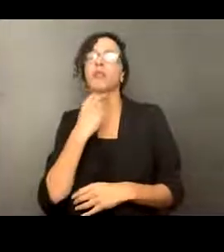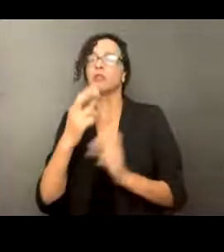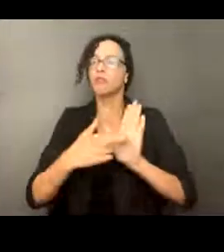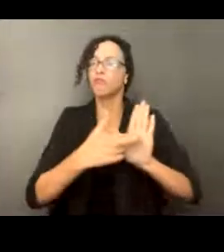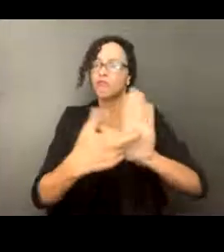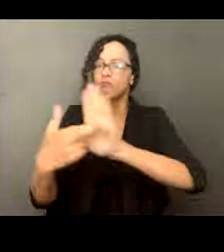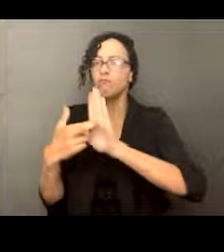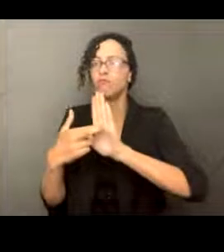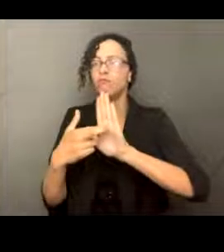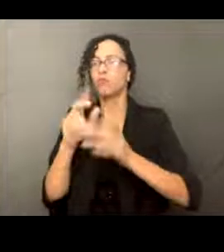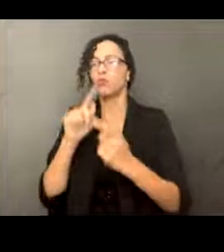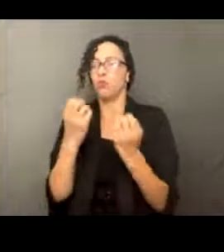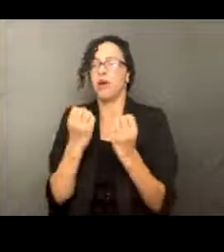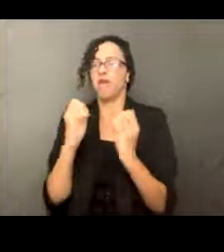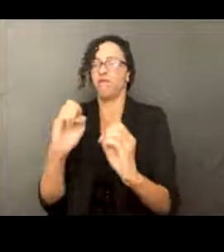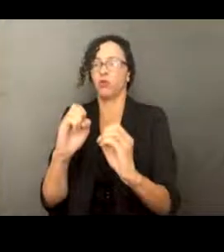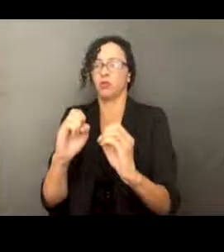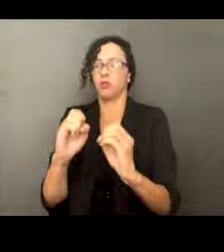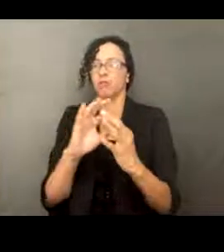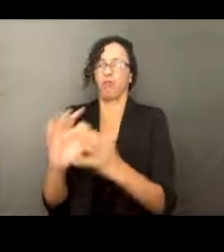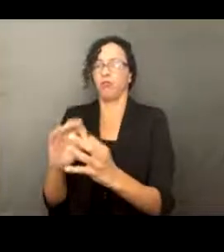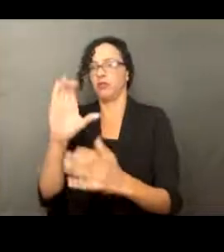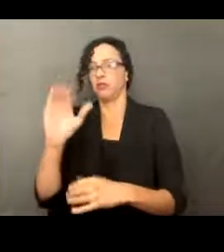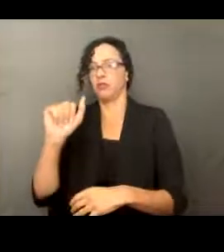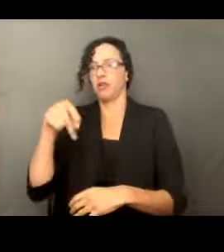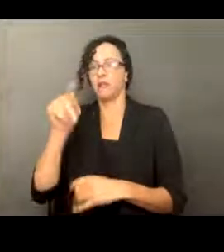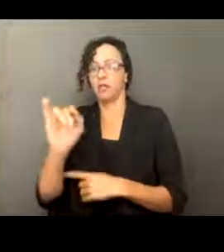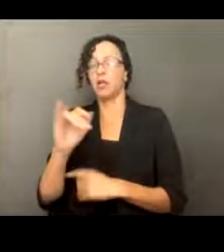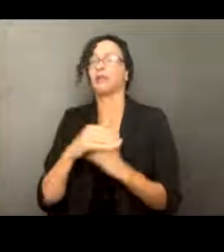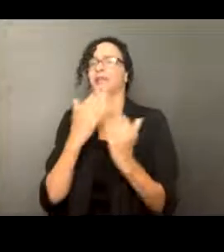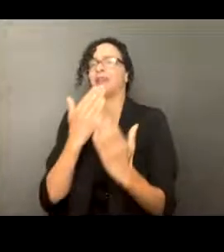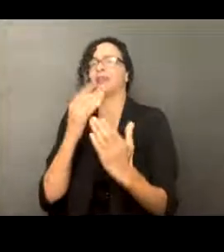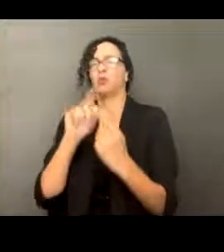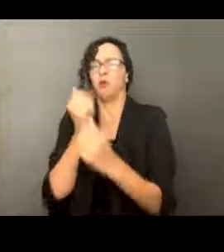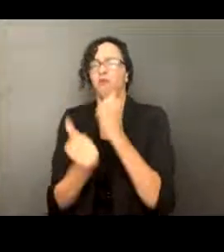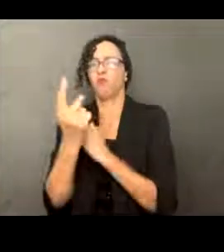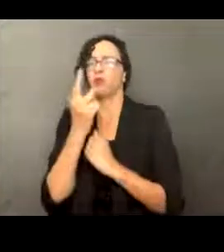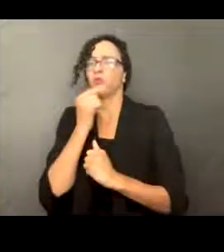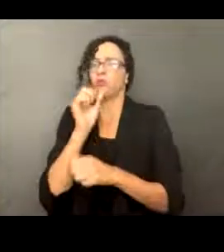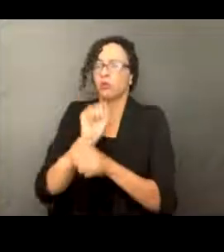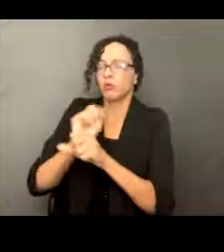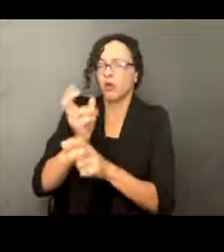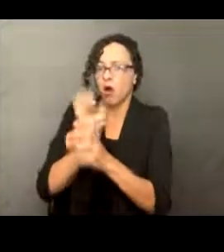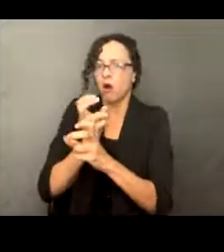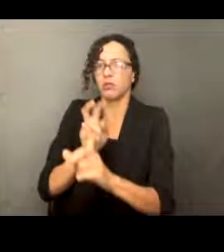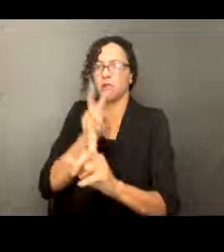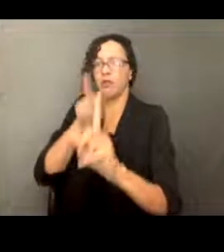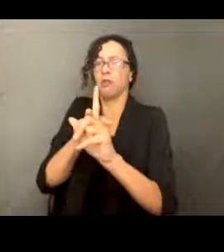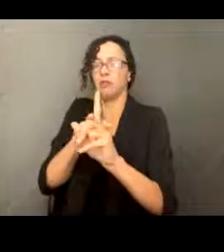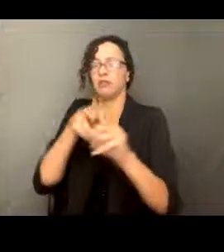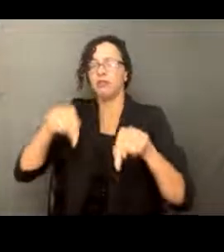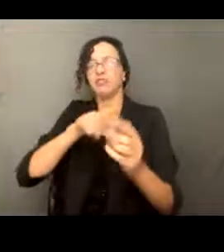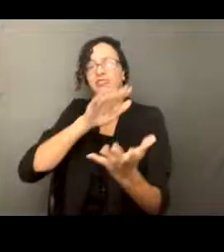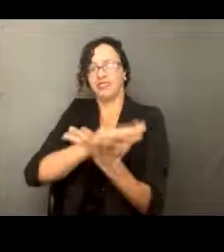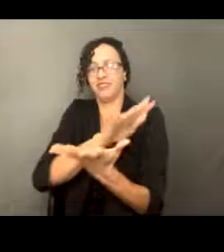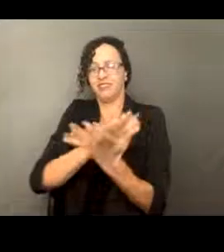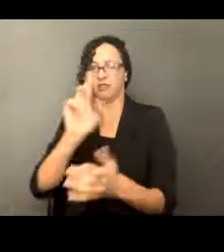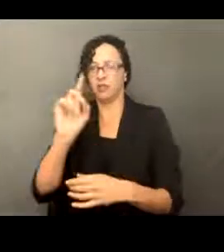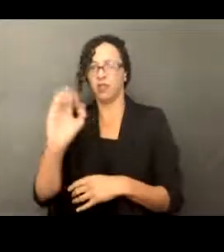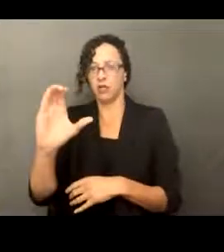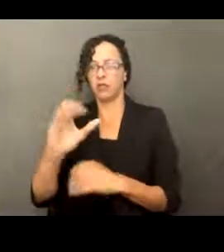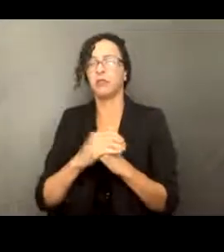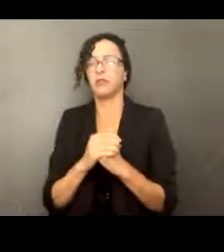CAPTI. So thankful to everybody who's been working hard to implement this document. And in particular as